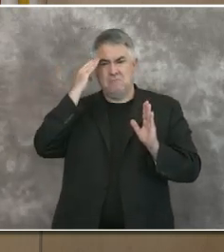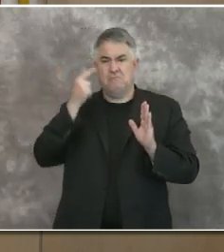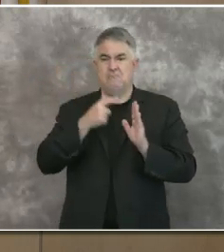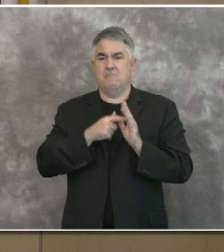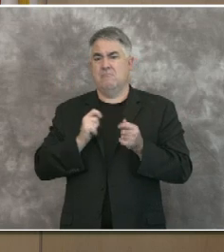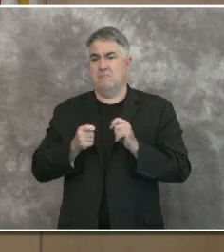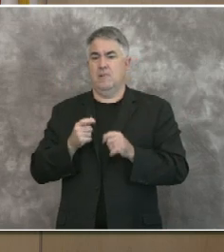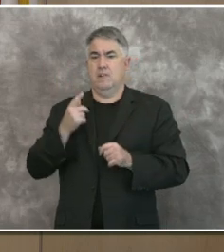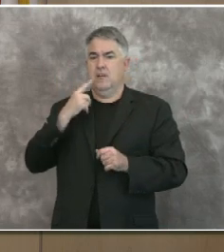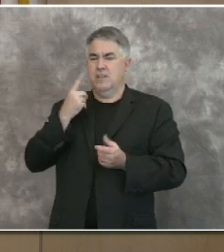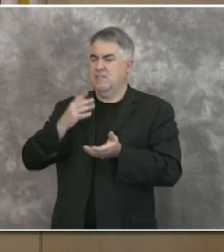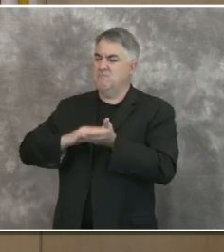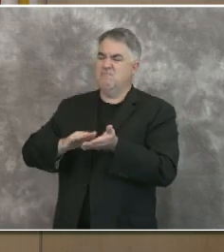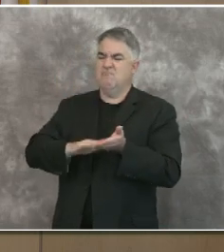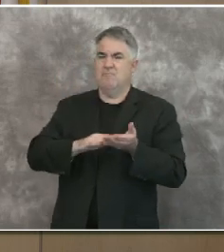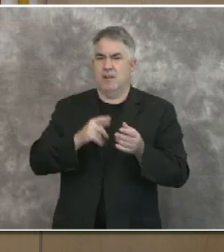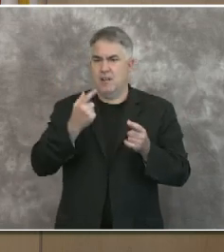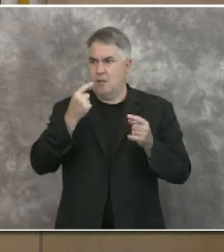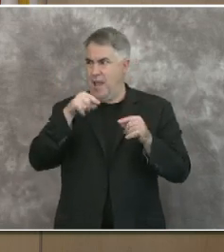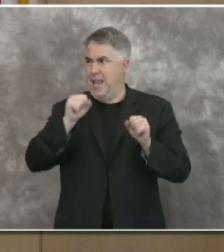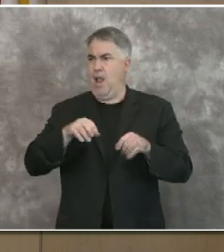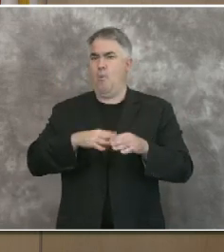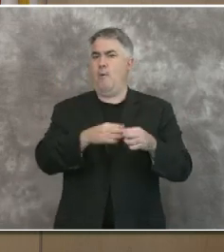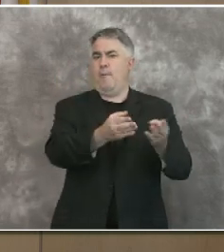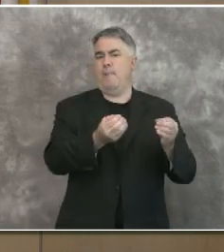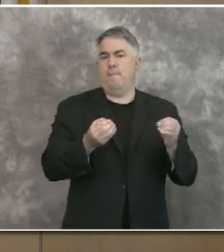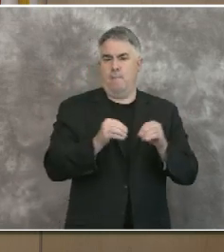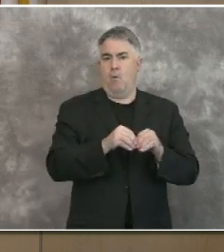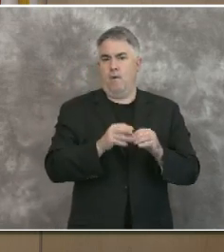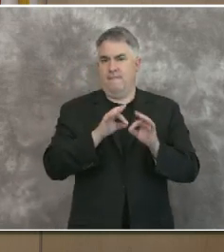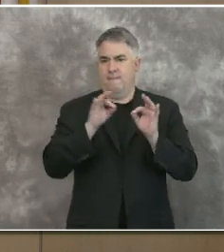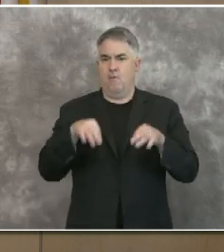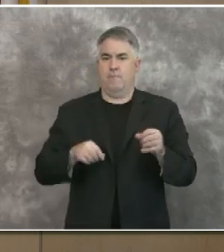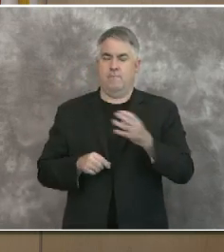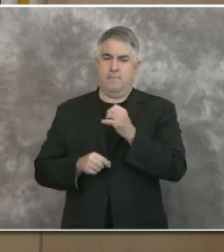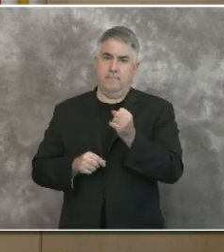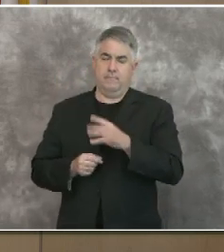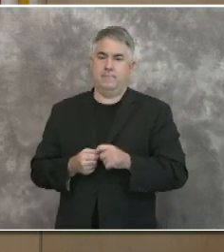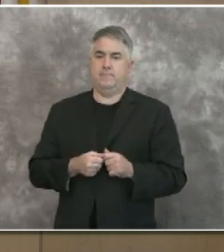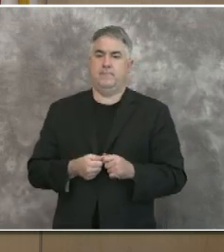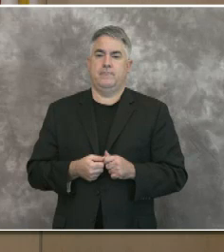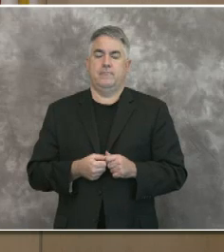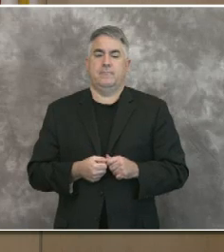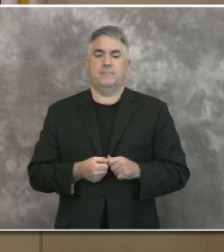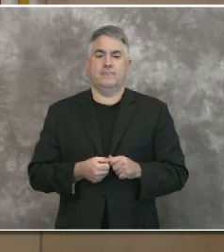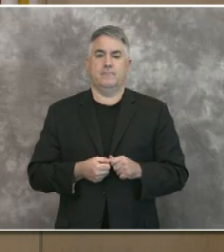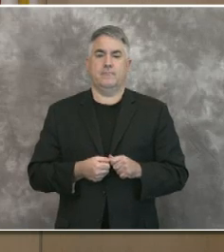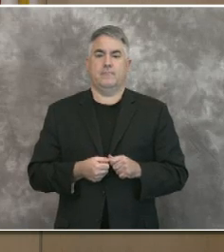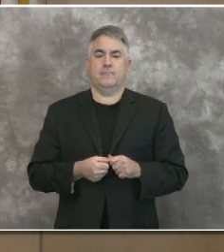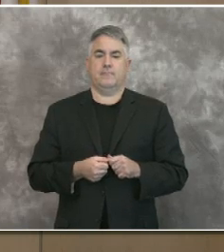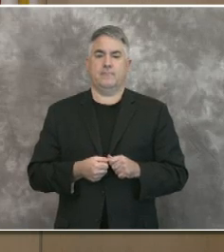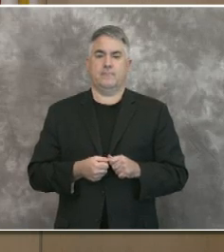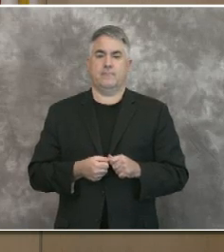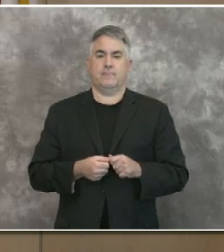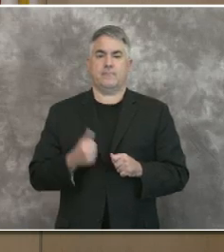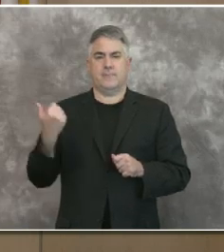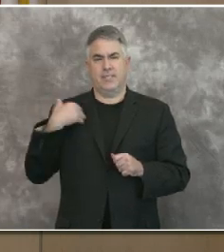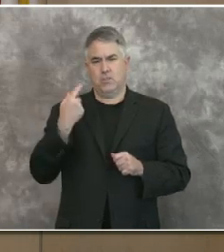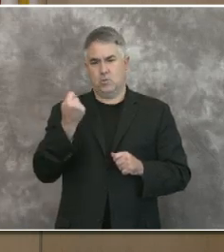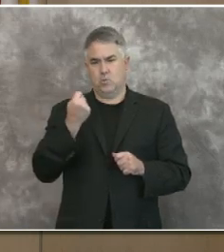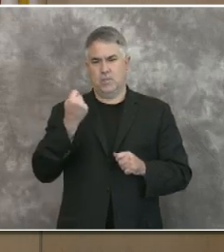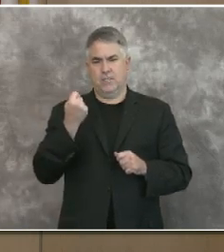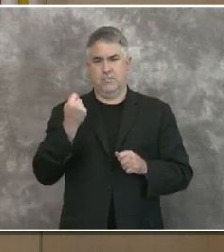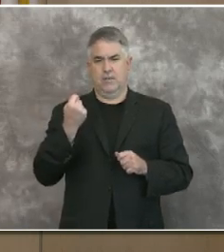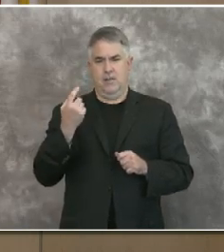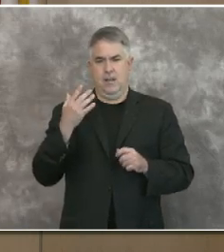completed and submitted on late Tuesday after our board